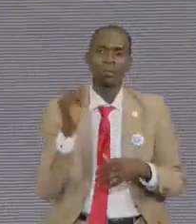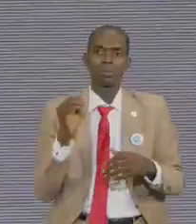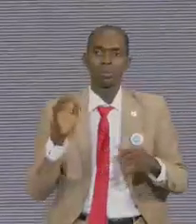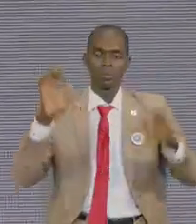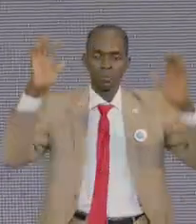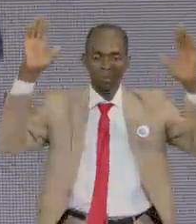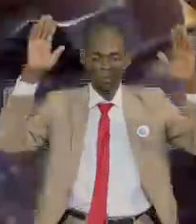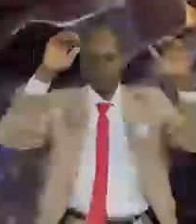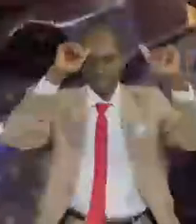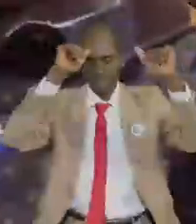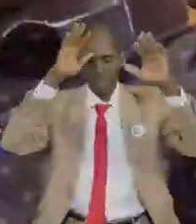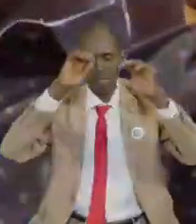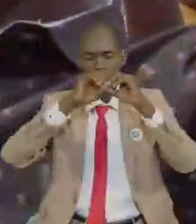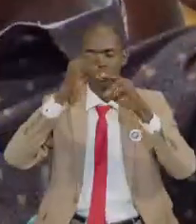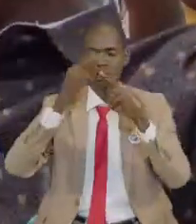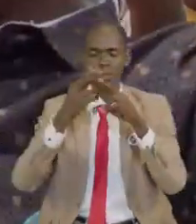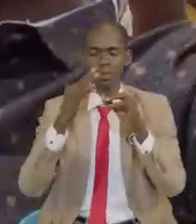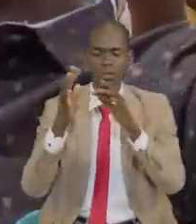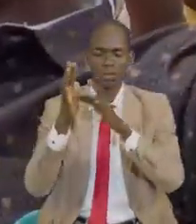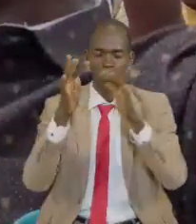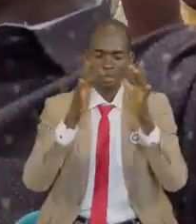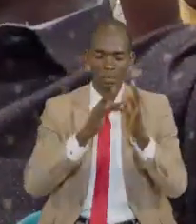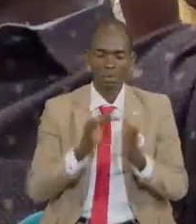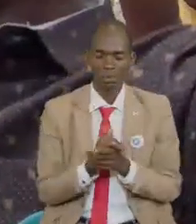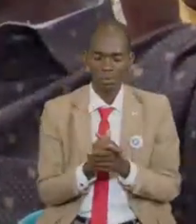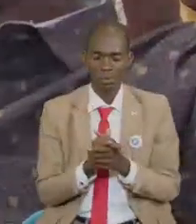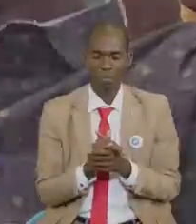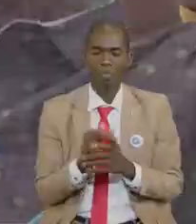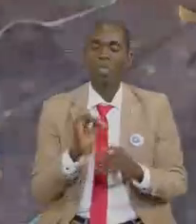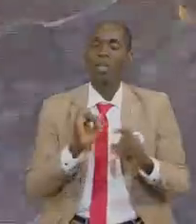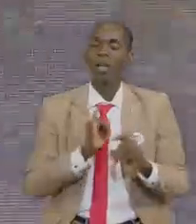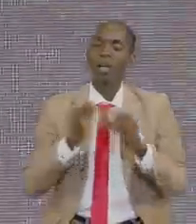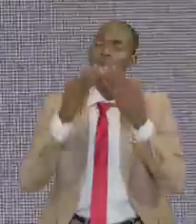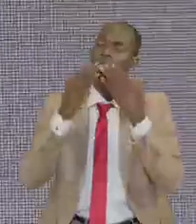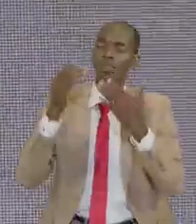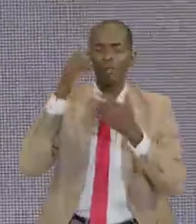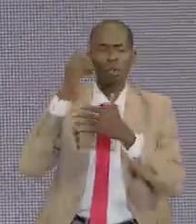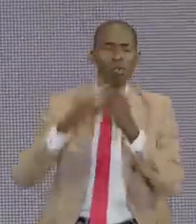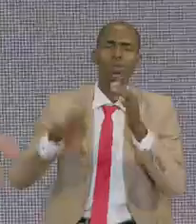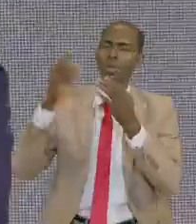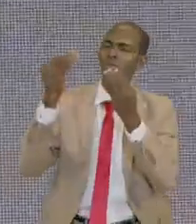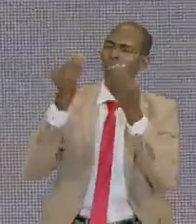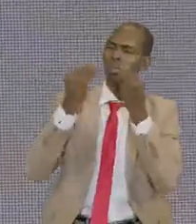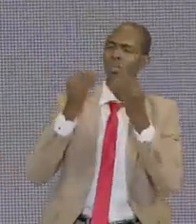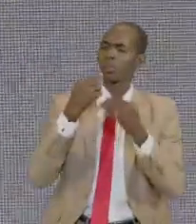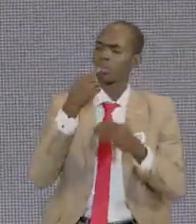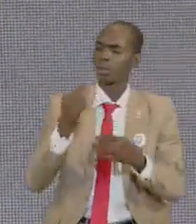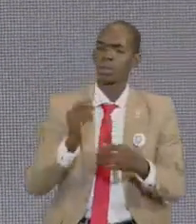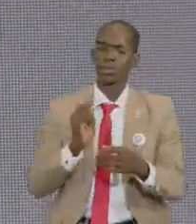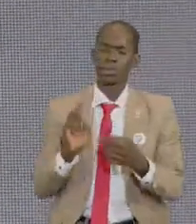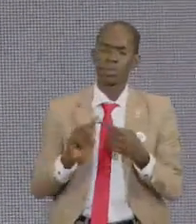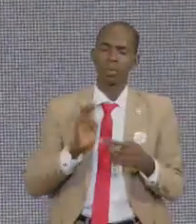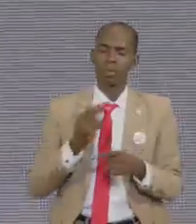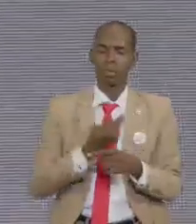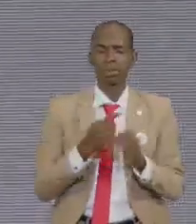Father, in the name of Jesus, I thank you for what you have told us, what you have taught us, what you have revealed unto